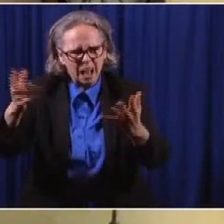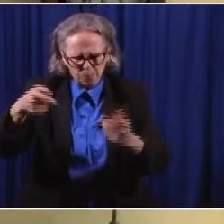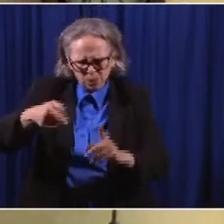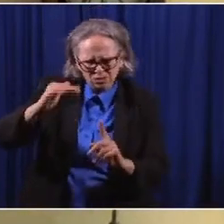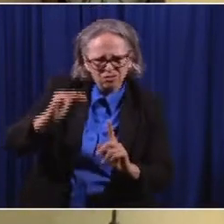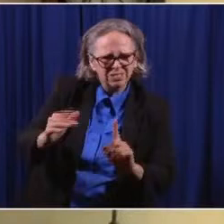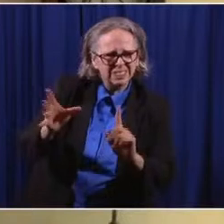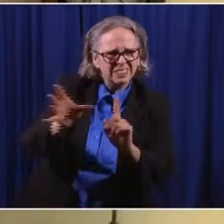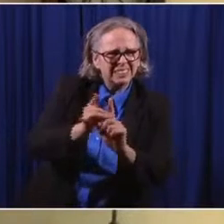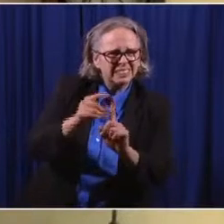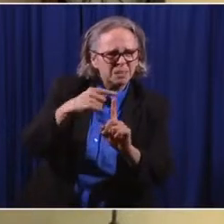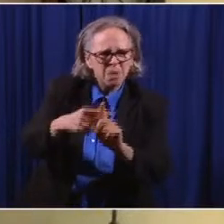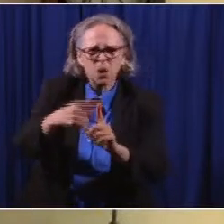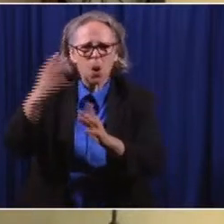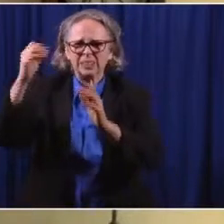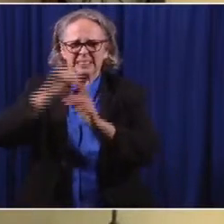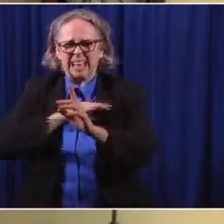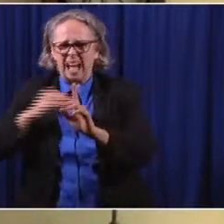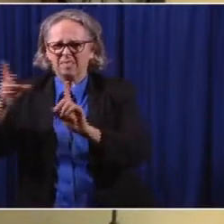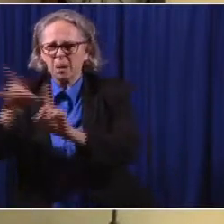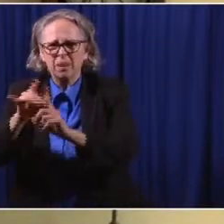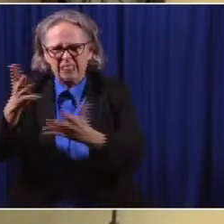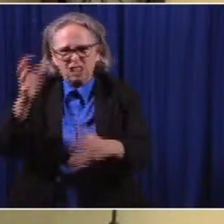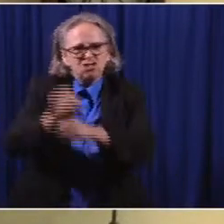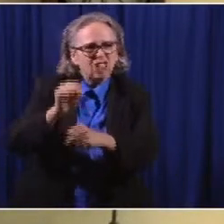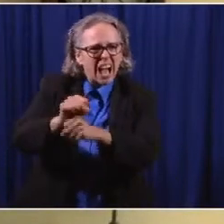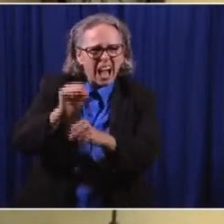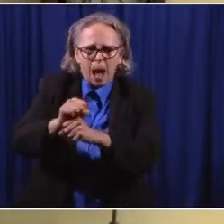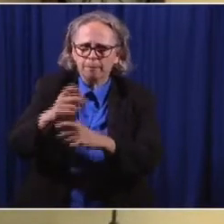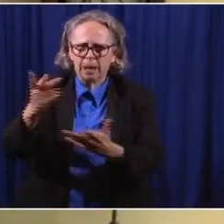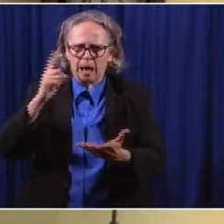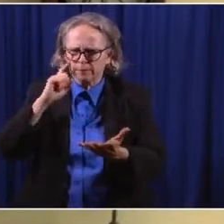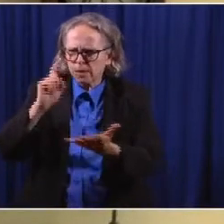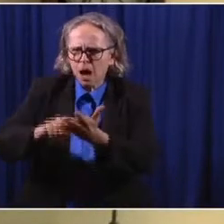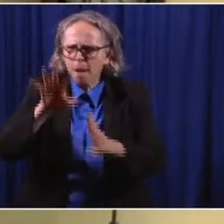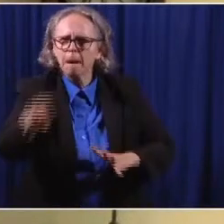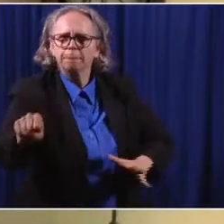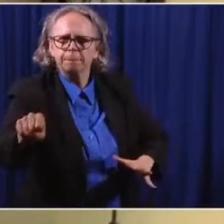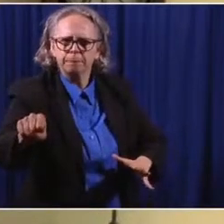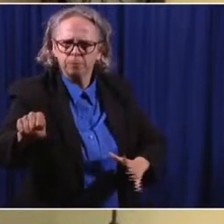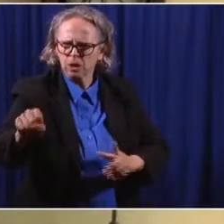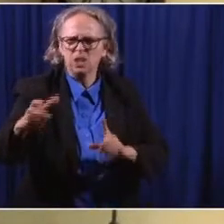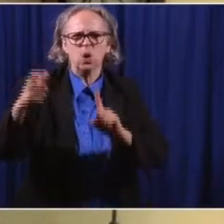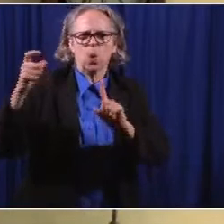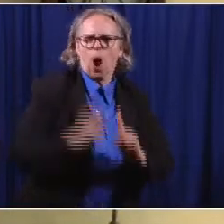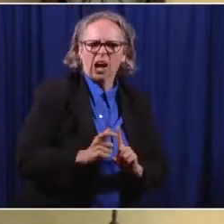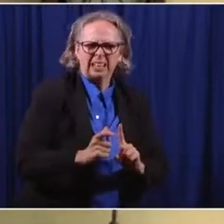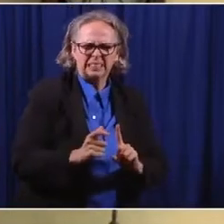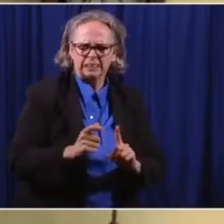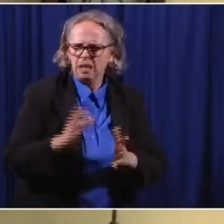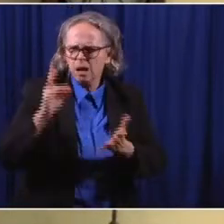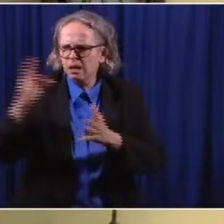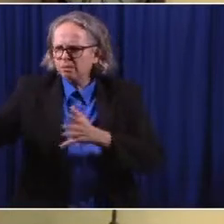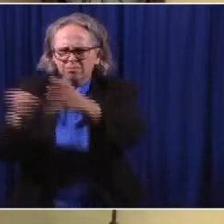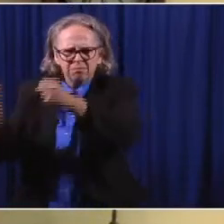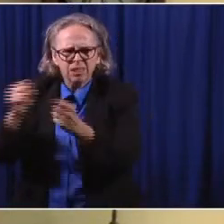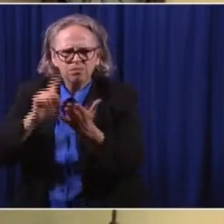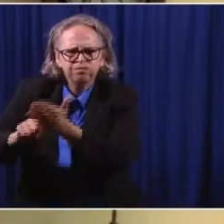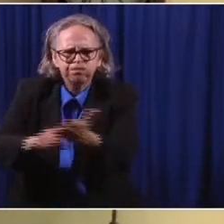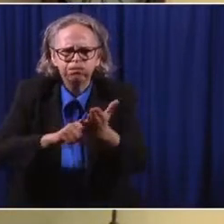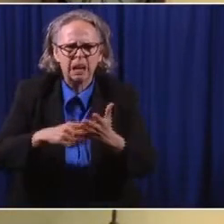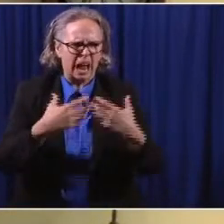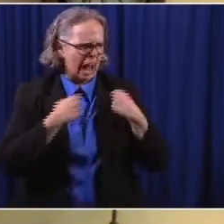They're finding the COVID, they're reporting it, they're tracing, they're turning it over to the health department, they're doing what needs to be